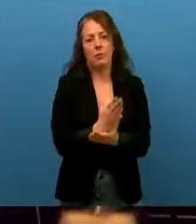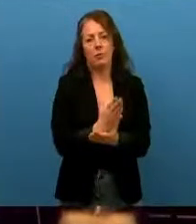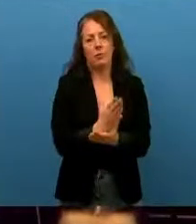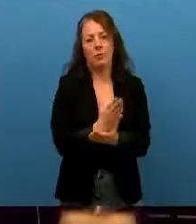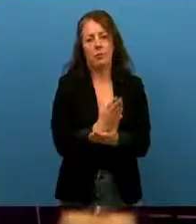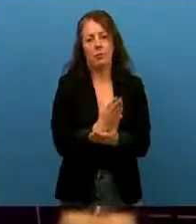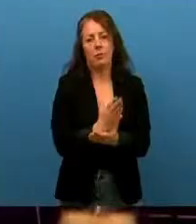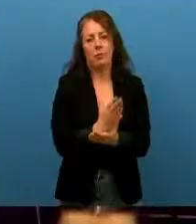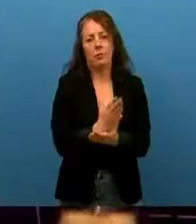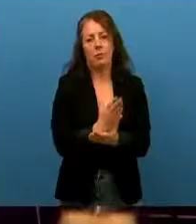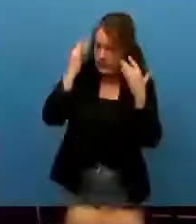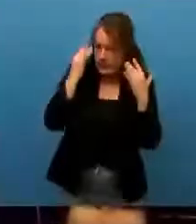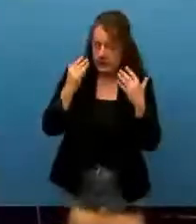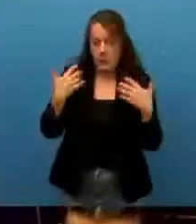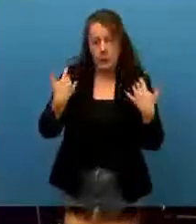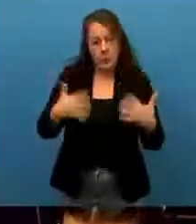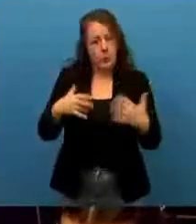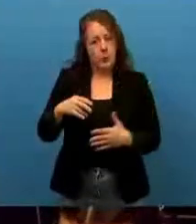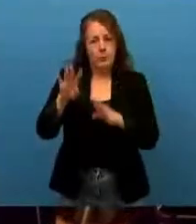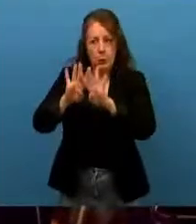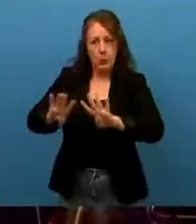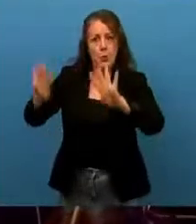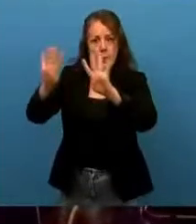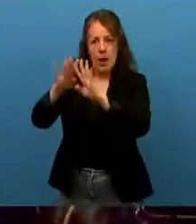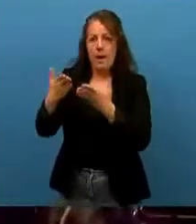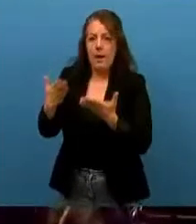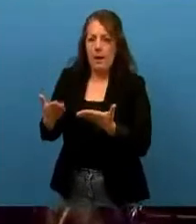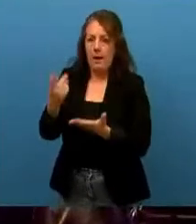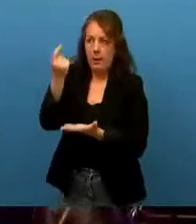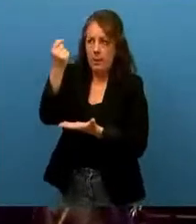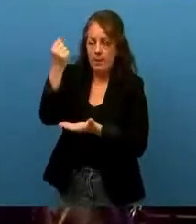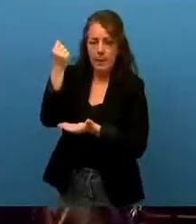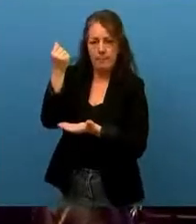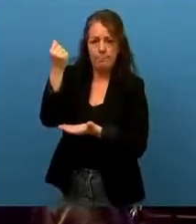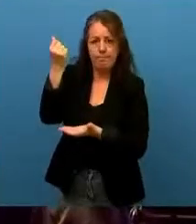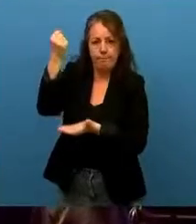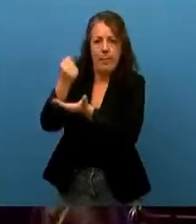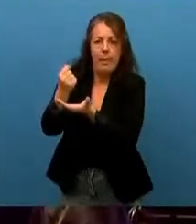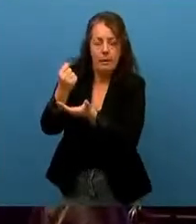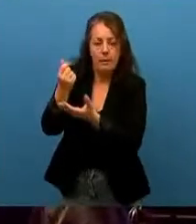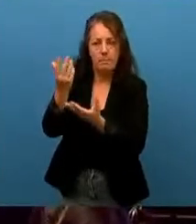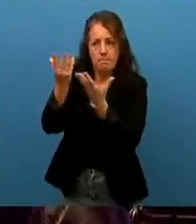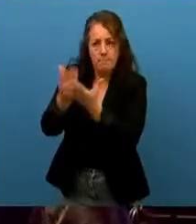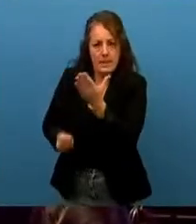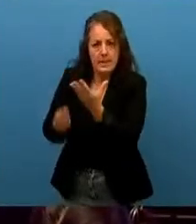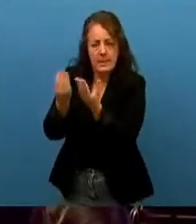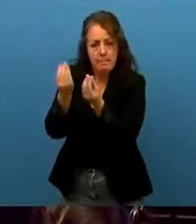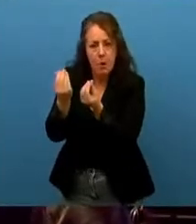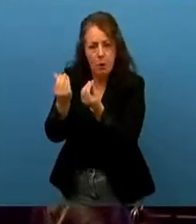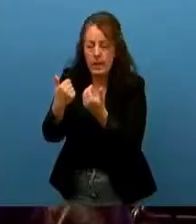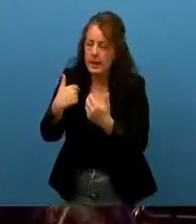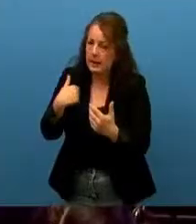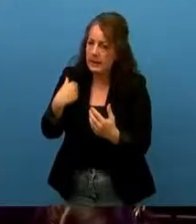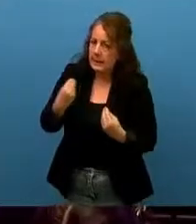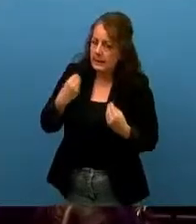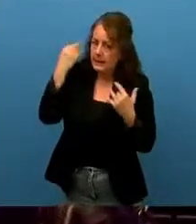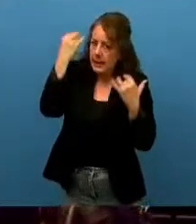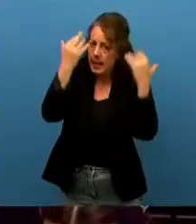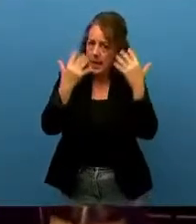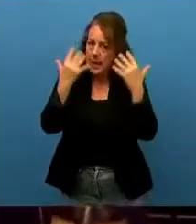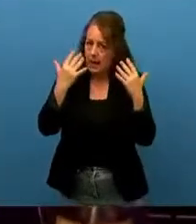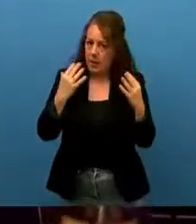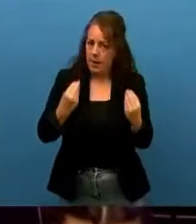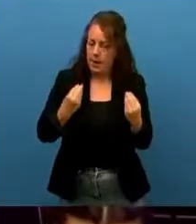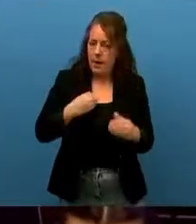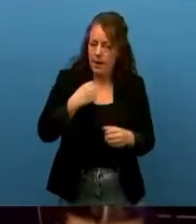we are profoundly concerned by the liquidity crisis currently confronting the United Nations system. It's obvious that